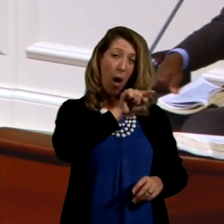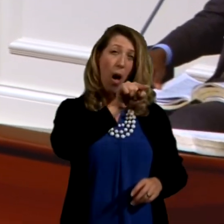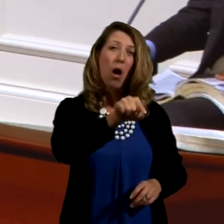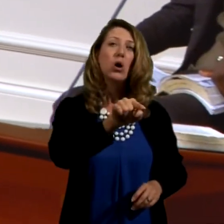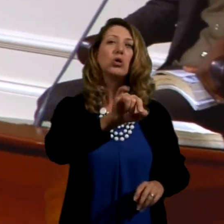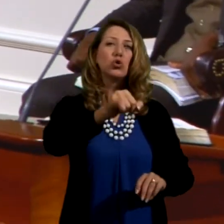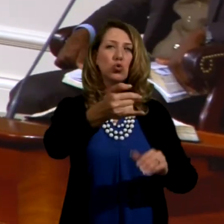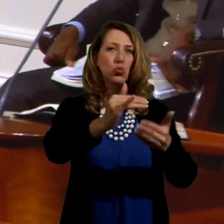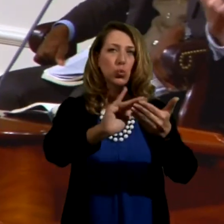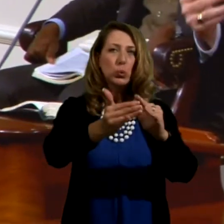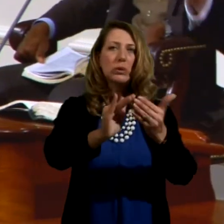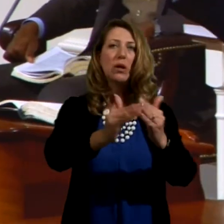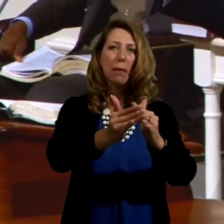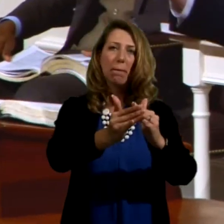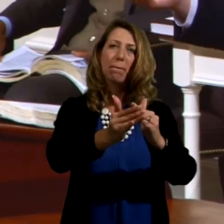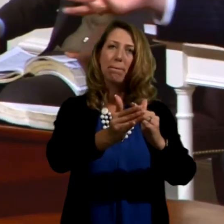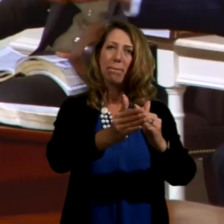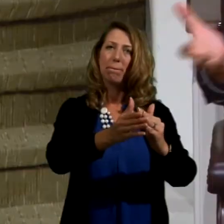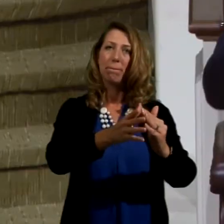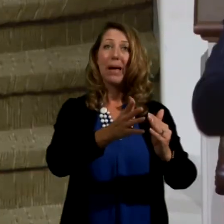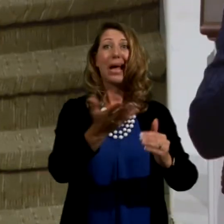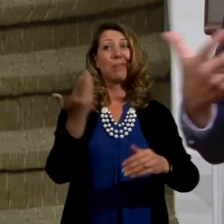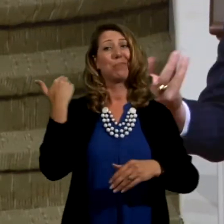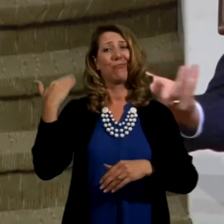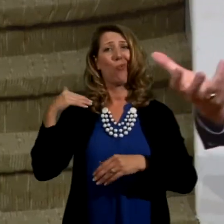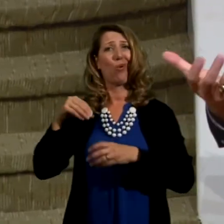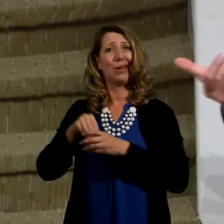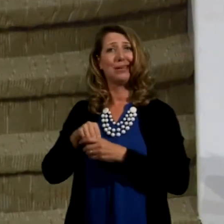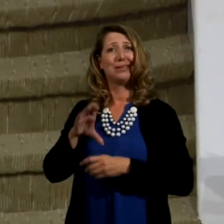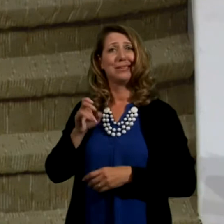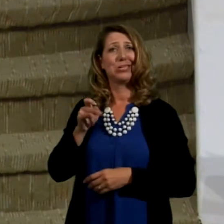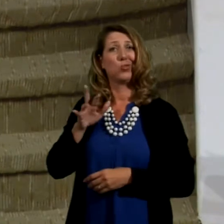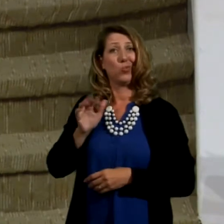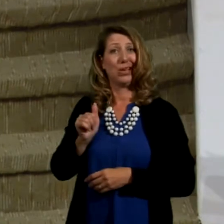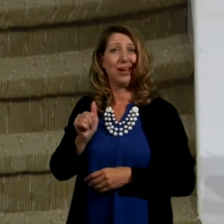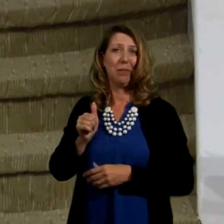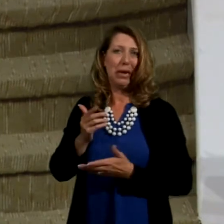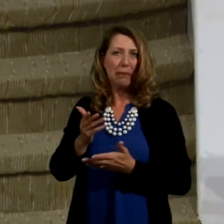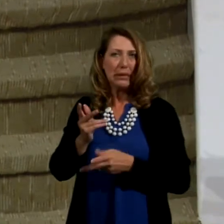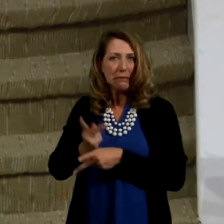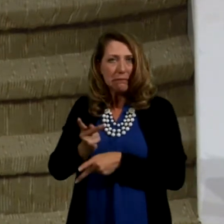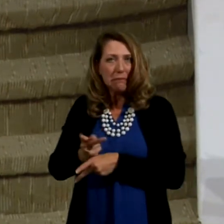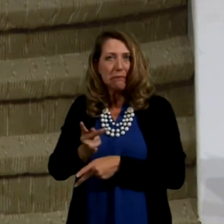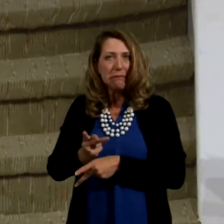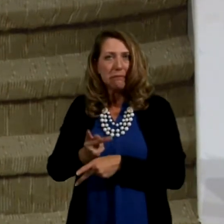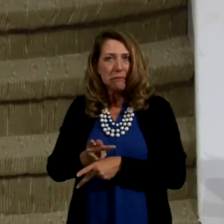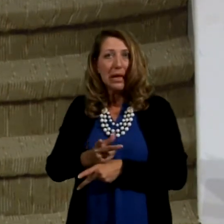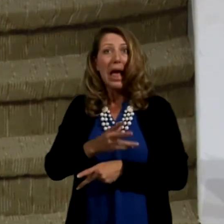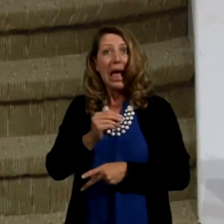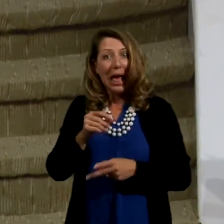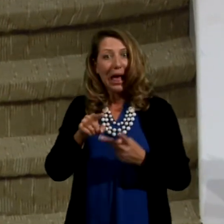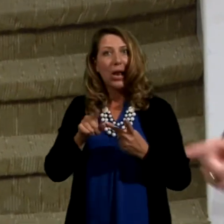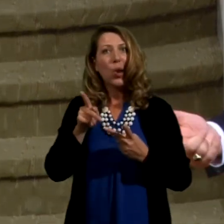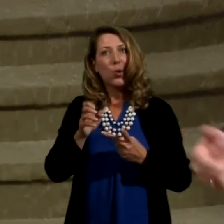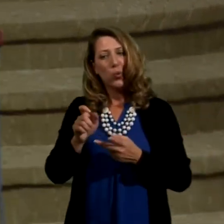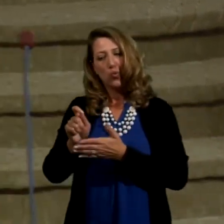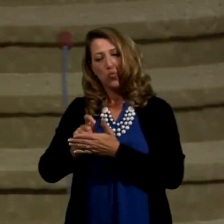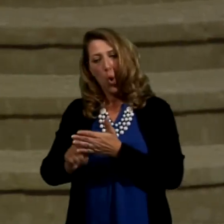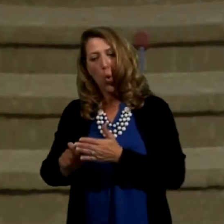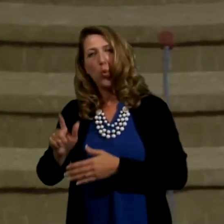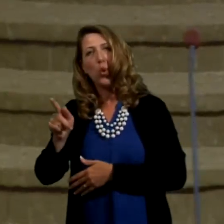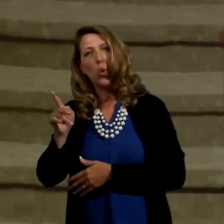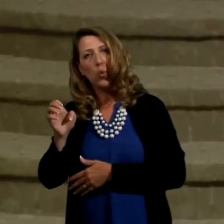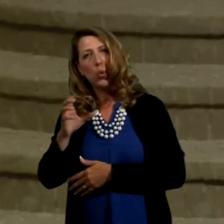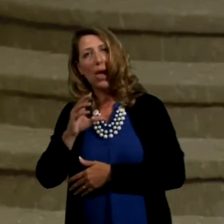And while he has been incarcerated in Caesarea, probably ministering to him and writing two books of the Bible, the book of Luke and the book of